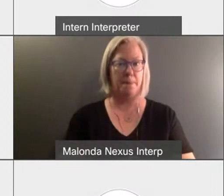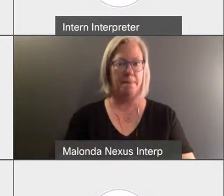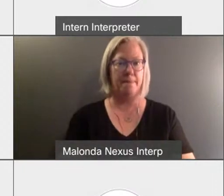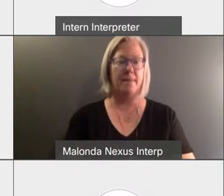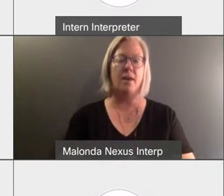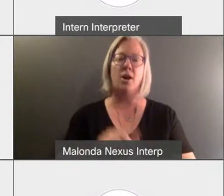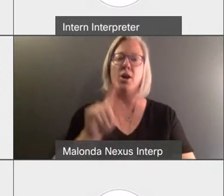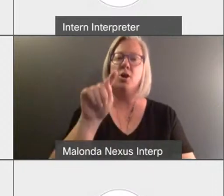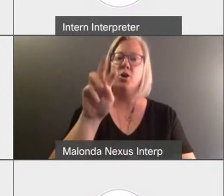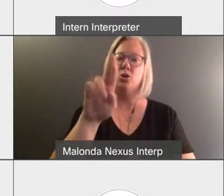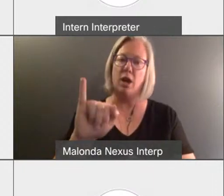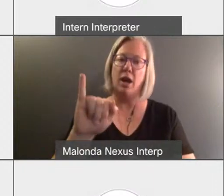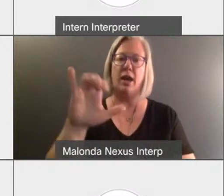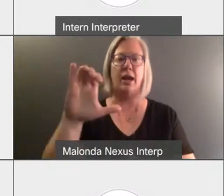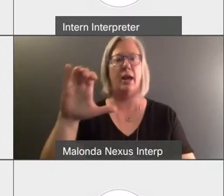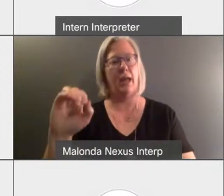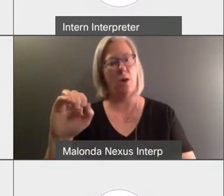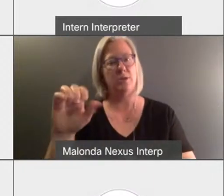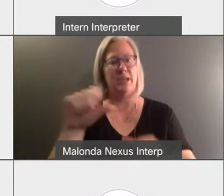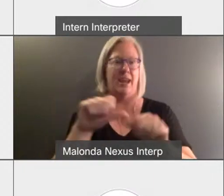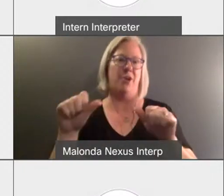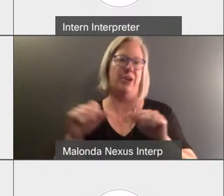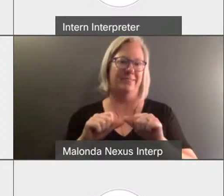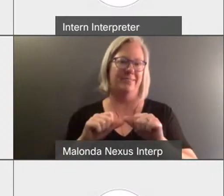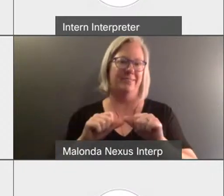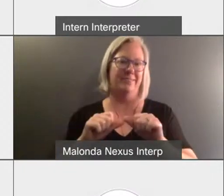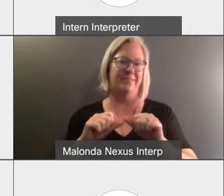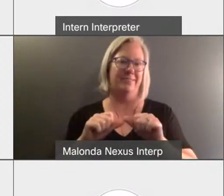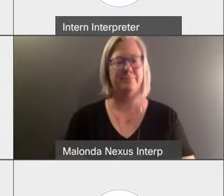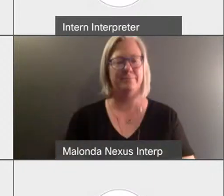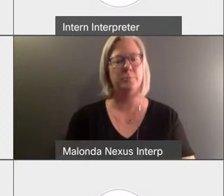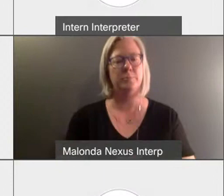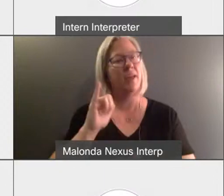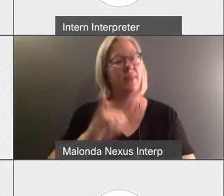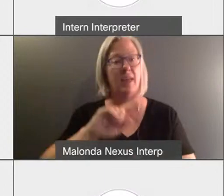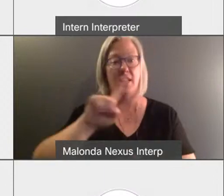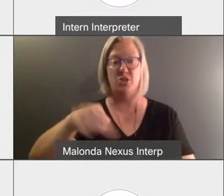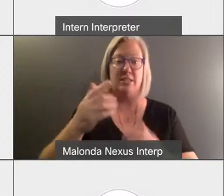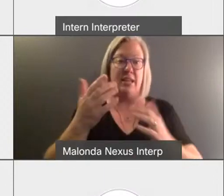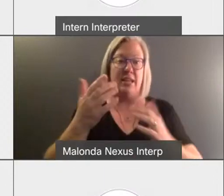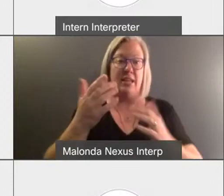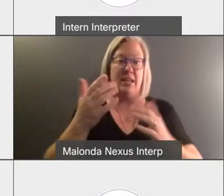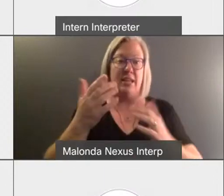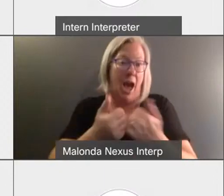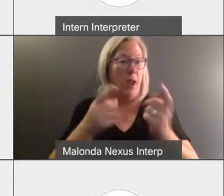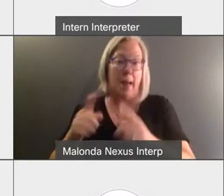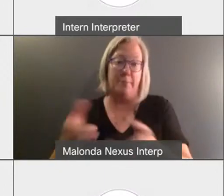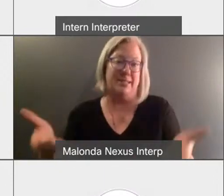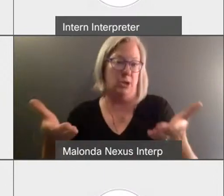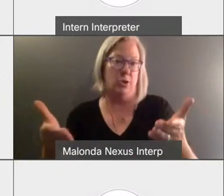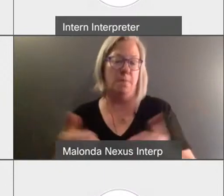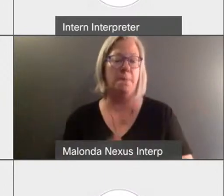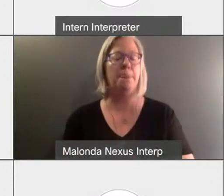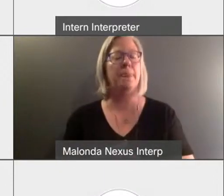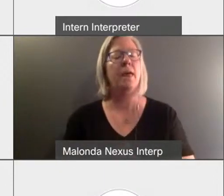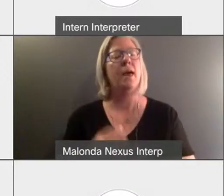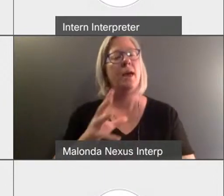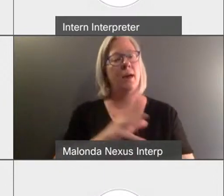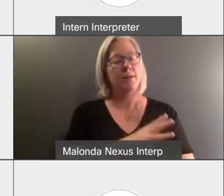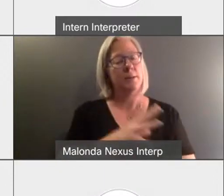the Tri-County area. So that's just the way it is here. So as a